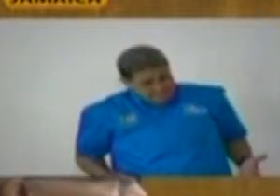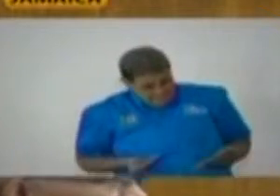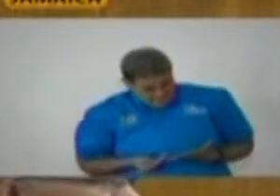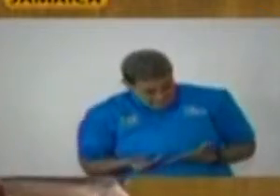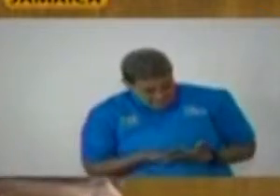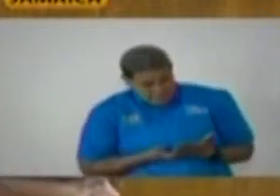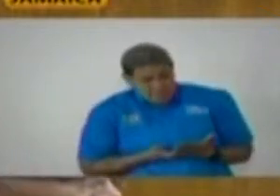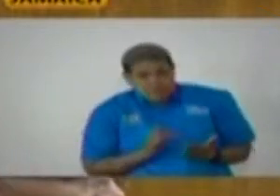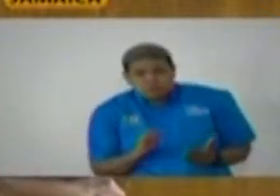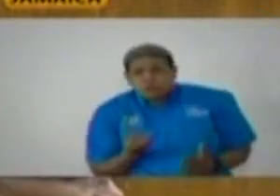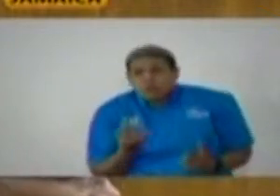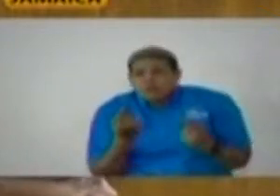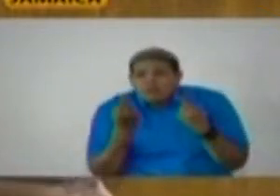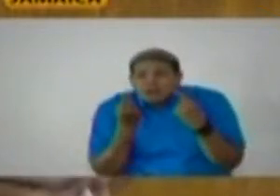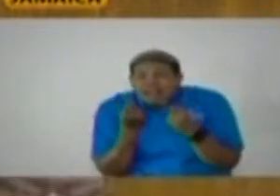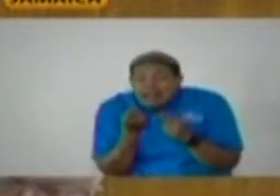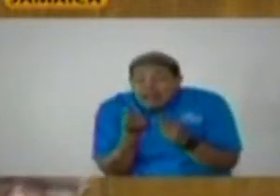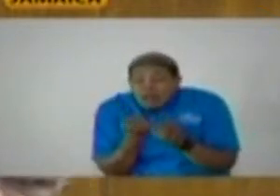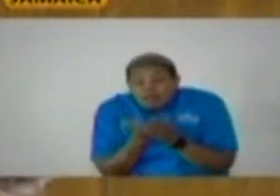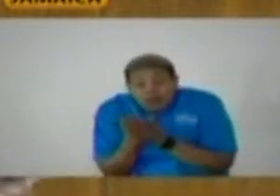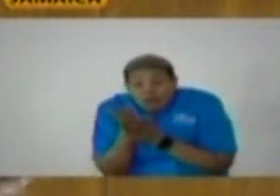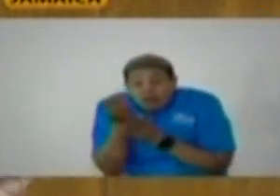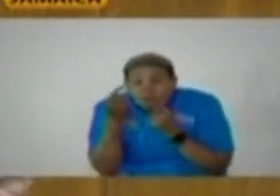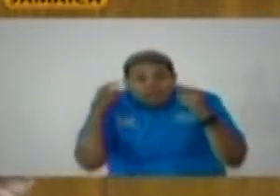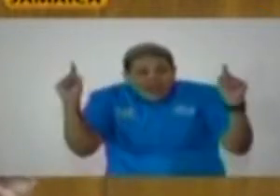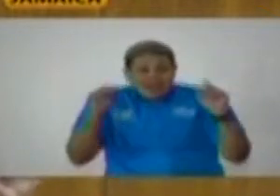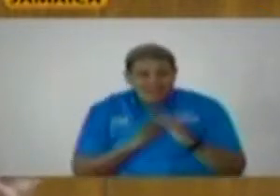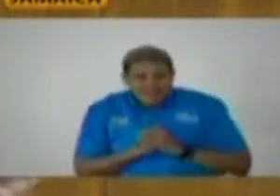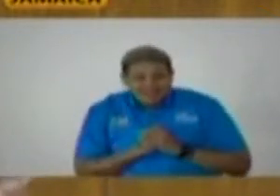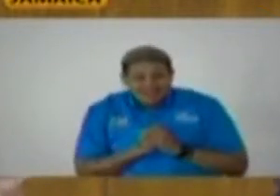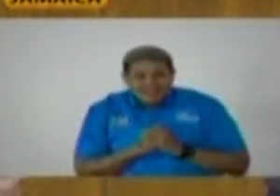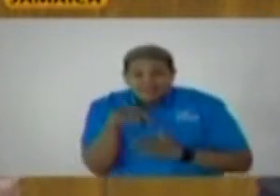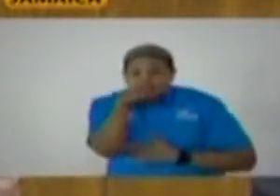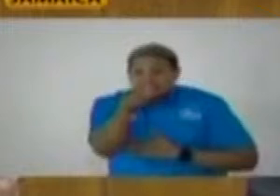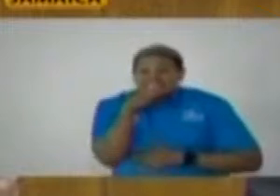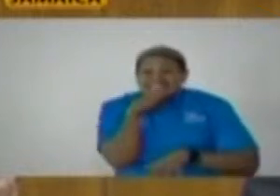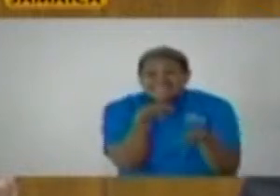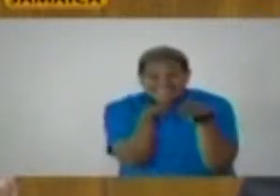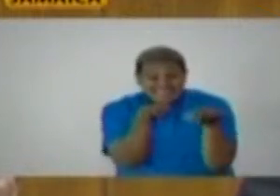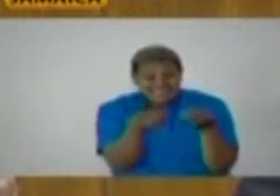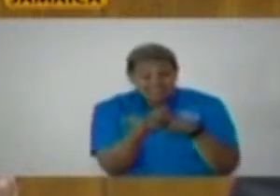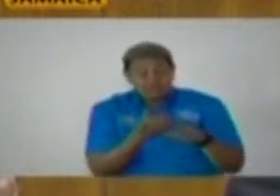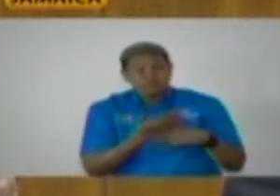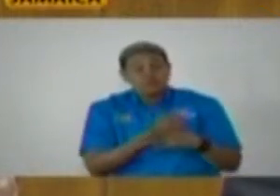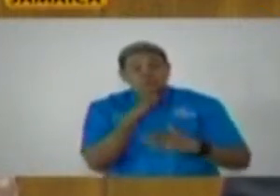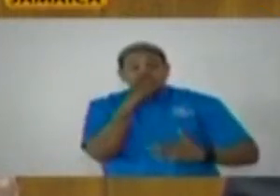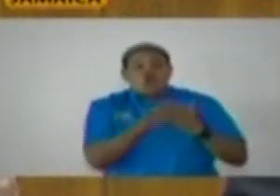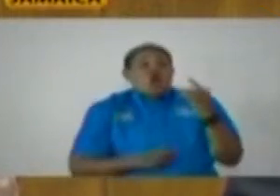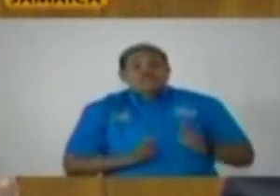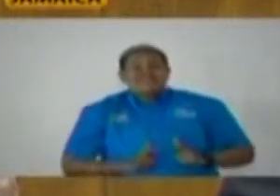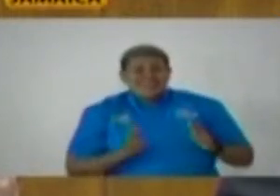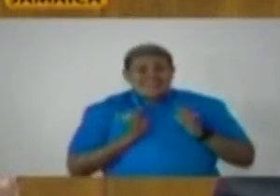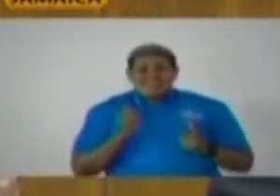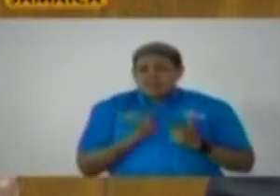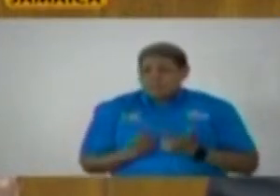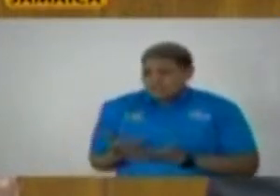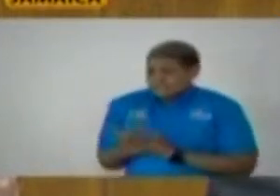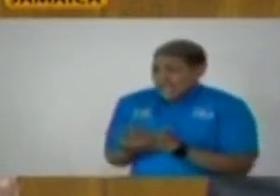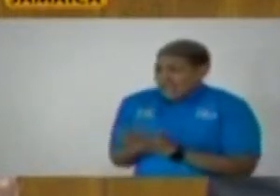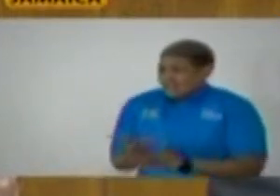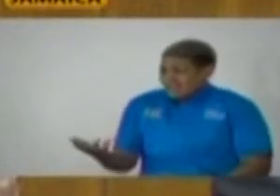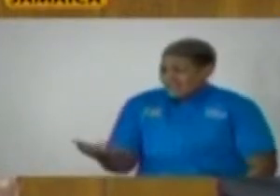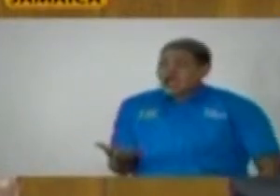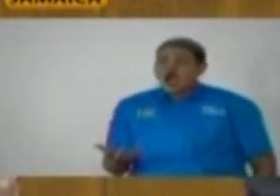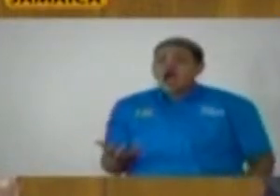earn in this economy. The acute disparity between the cost of living and salary levels in